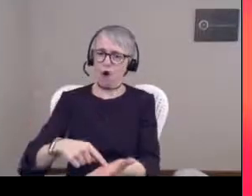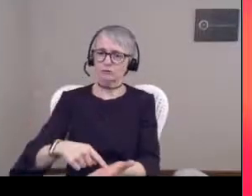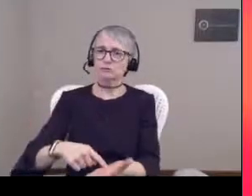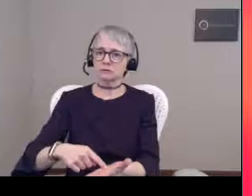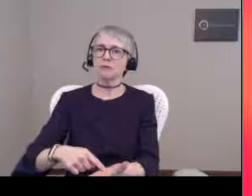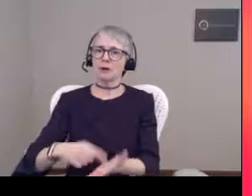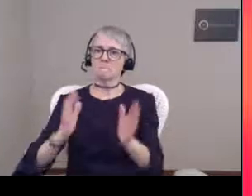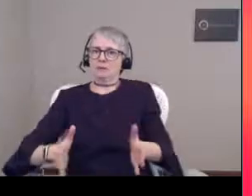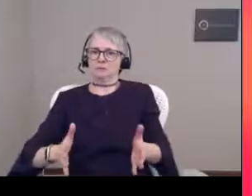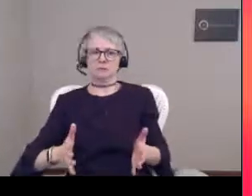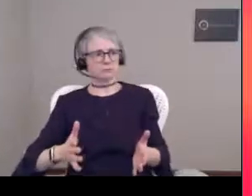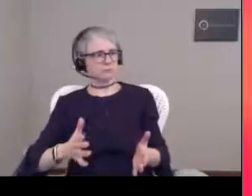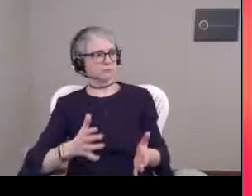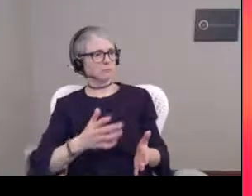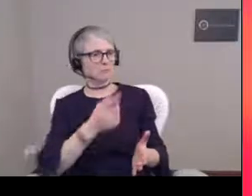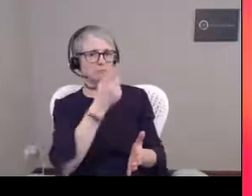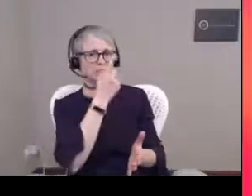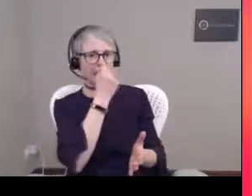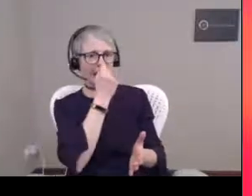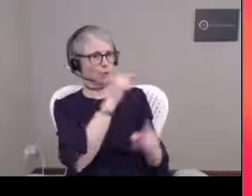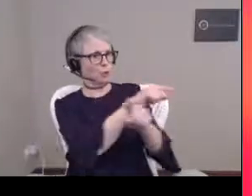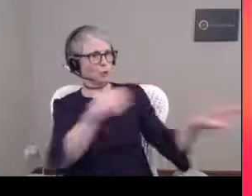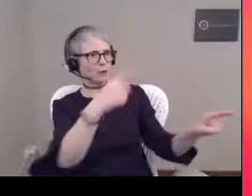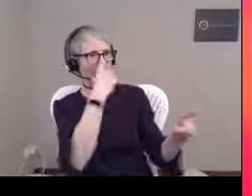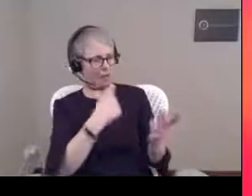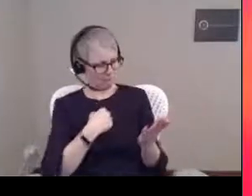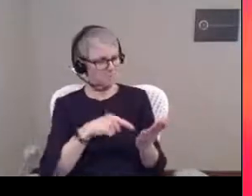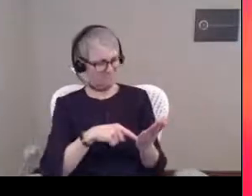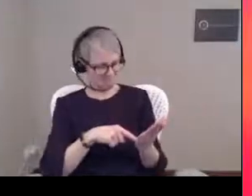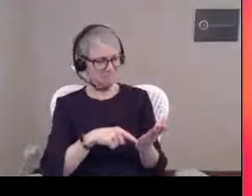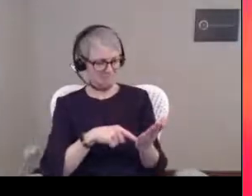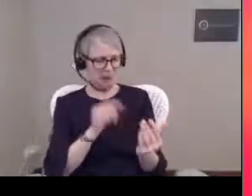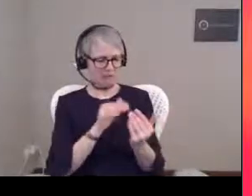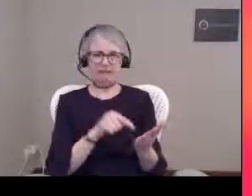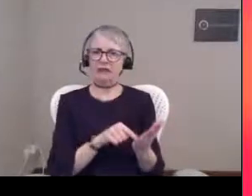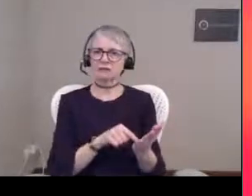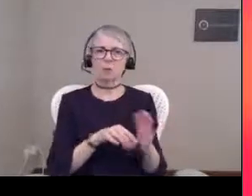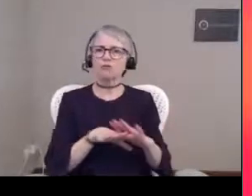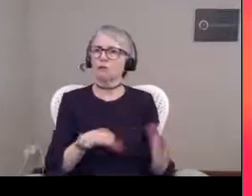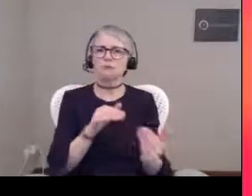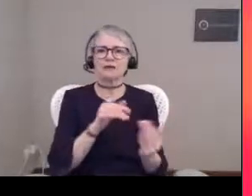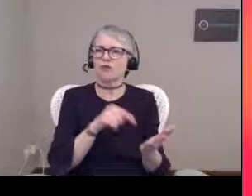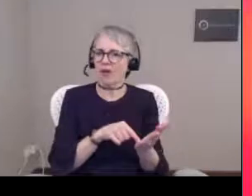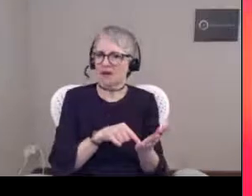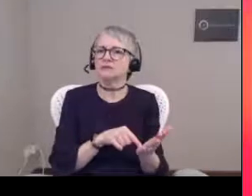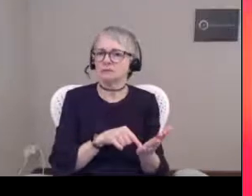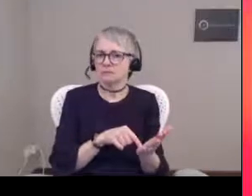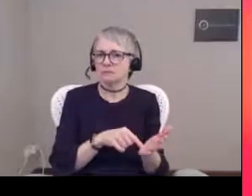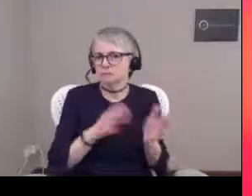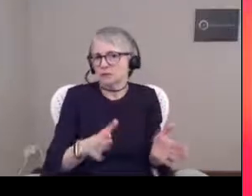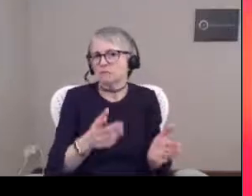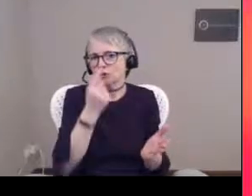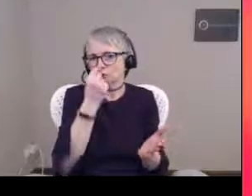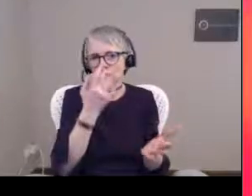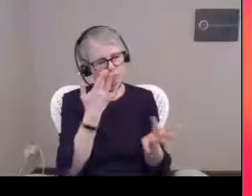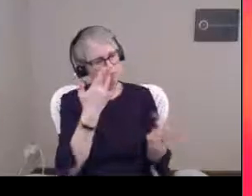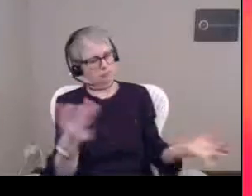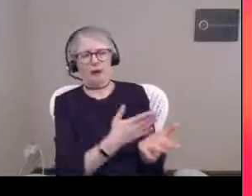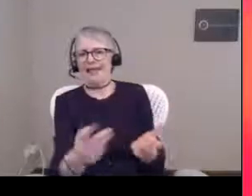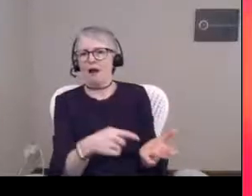to our leadership opportunities, because it's important that we don't, there's a full breadth of ITV roles out there